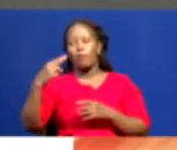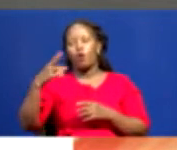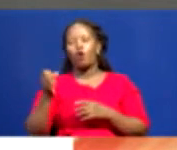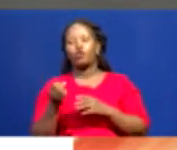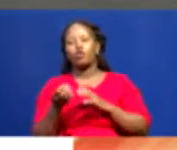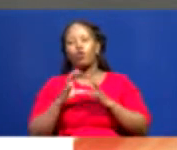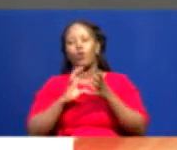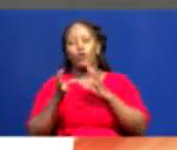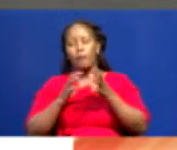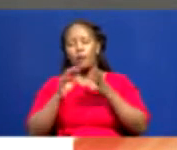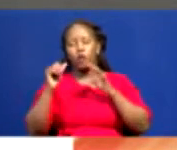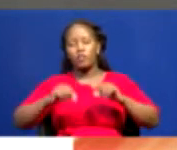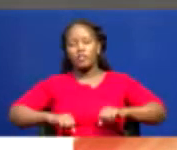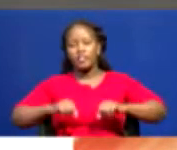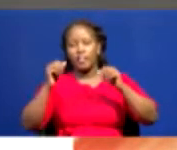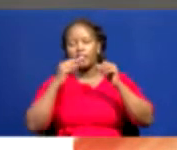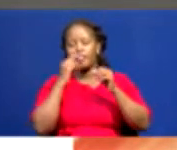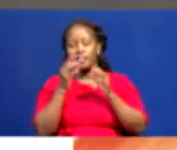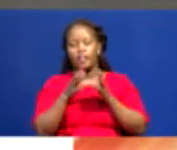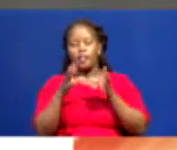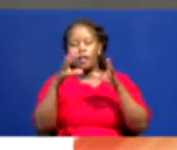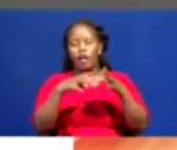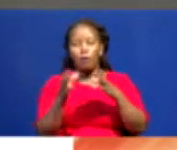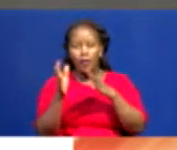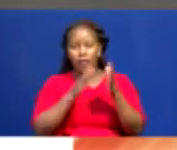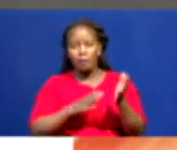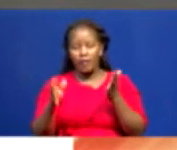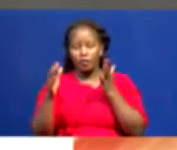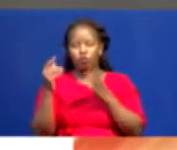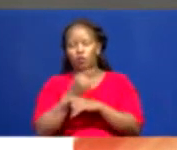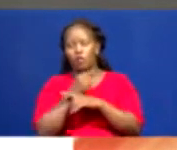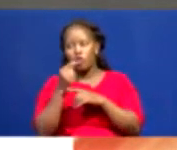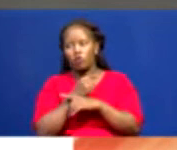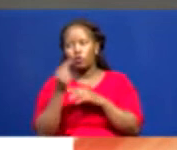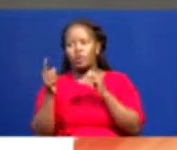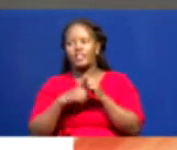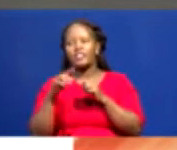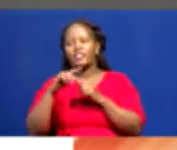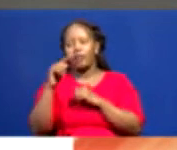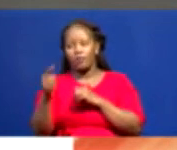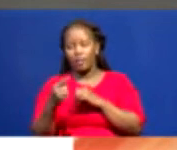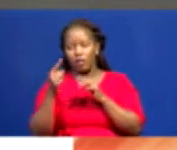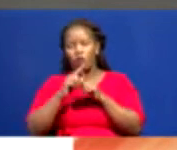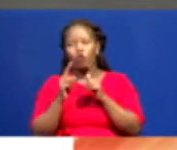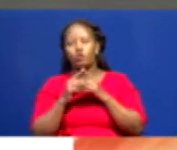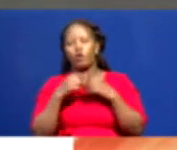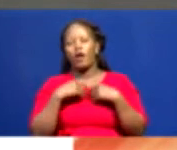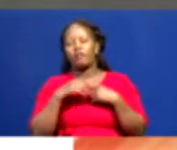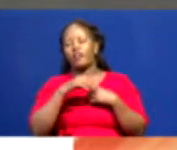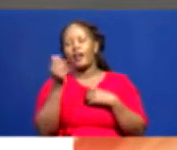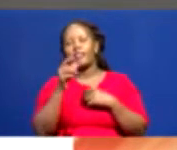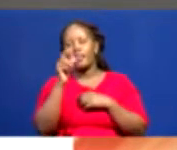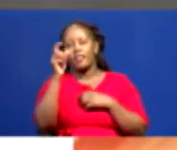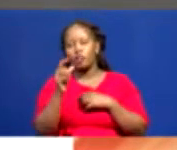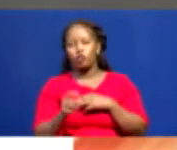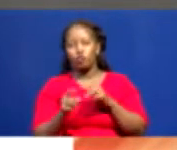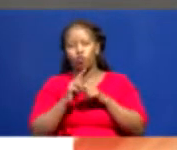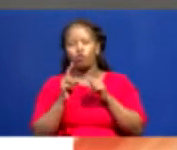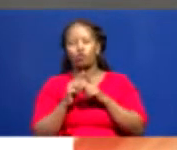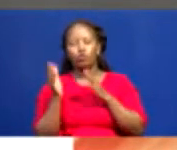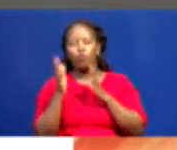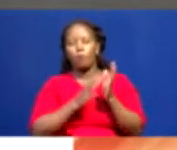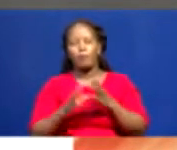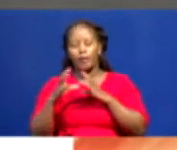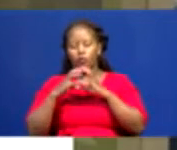Shah says the company plans to recruit over 6,000 distributors and stockists in the region as part of its expansion